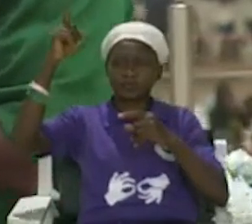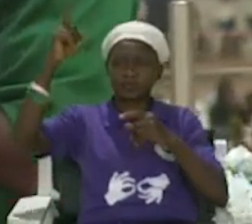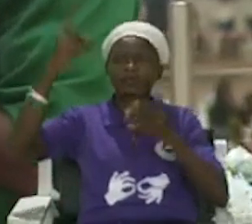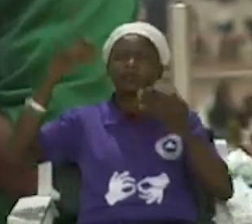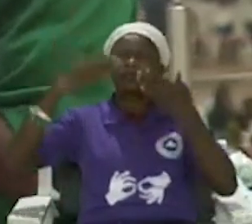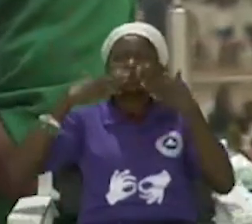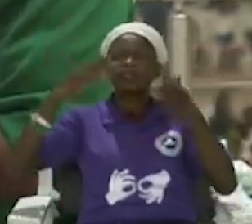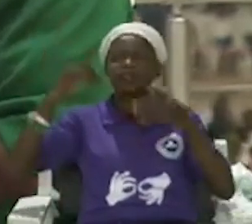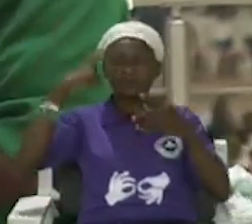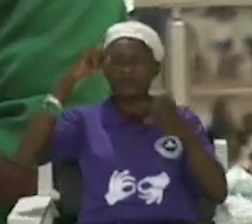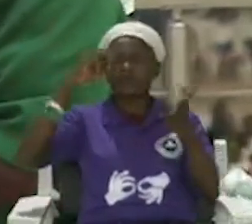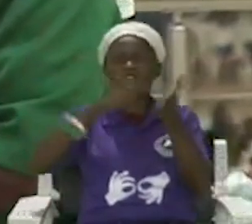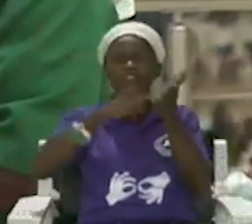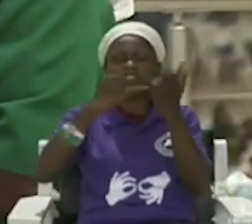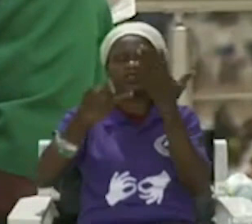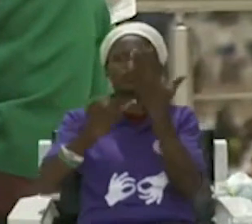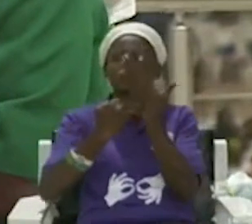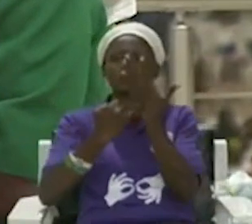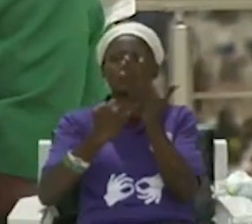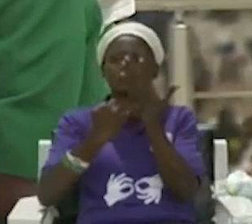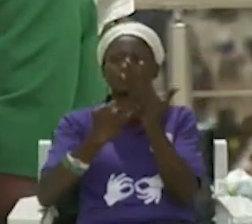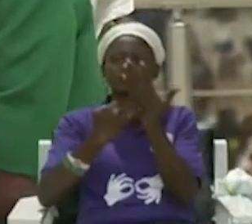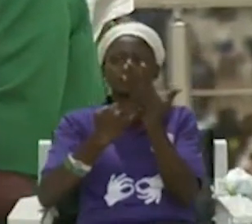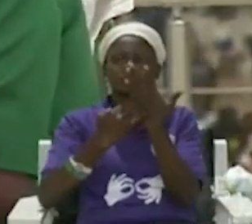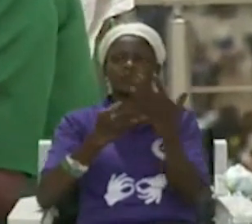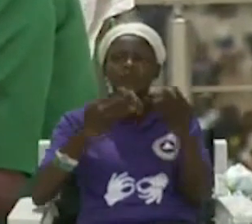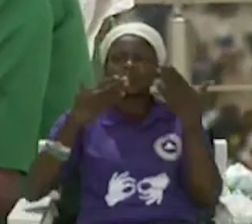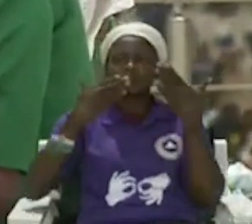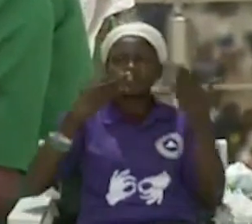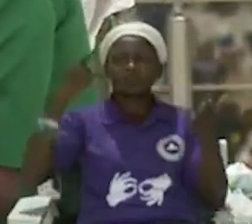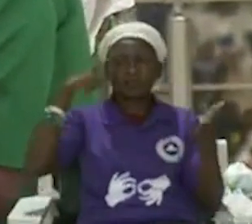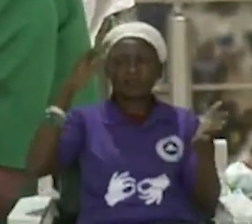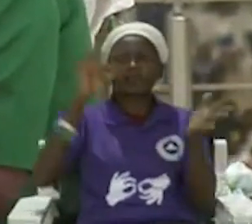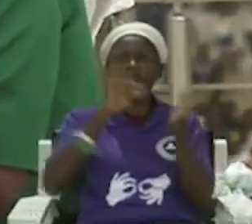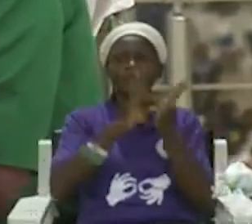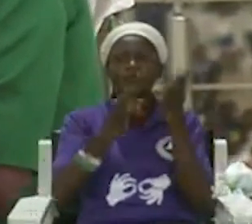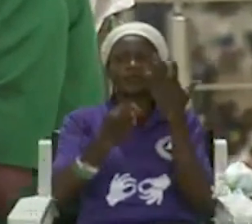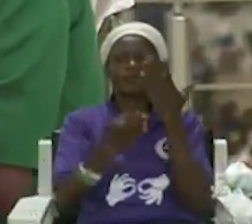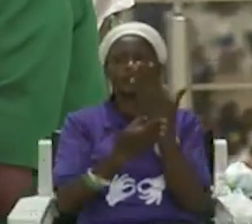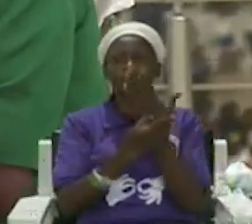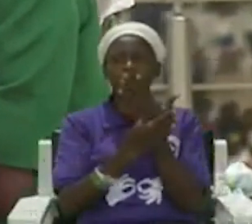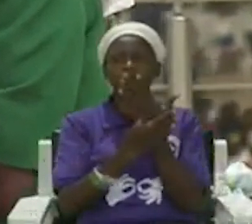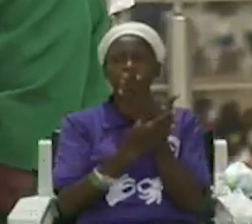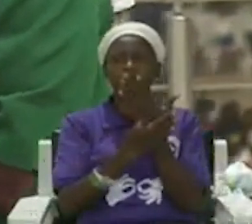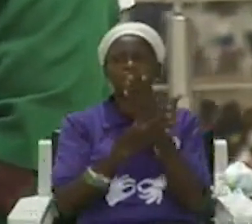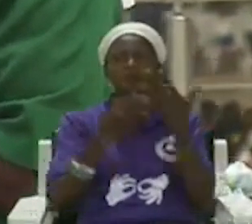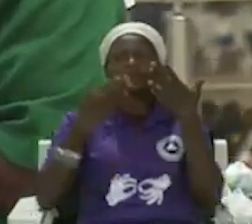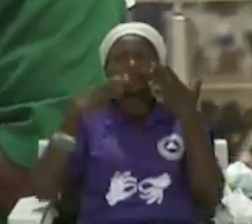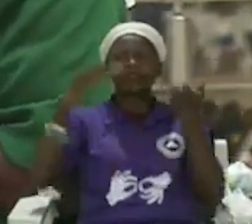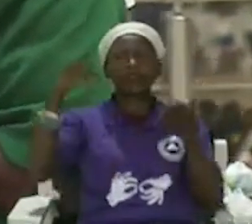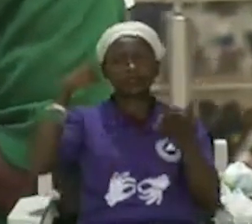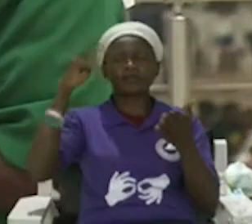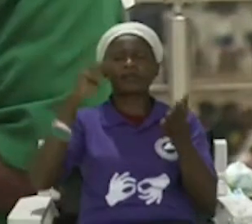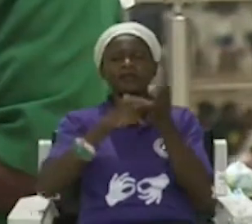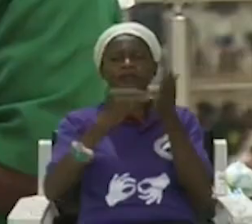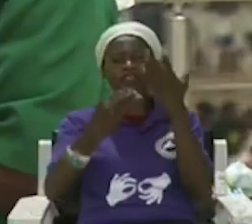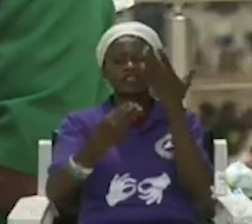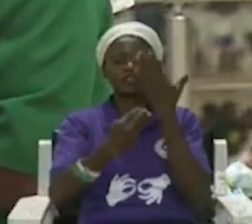Thank you for January. Thank you for February. Thank you for